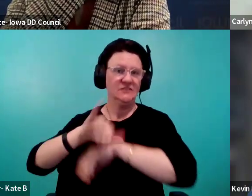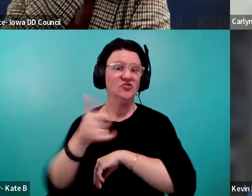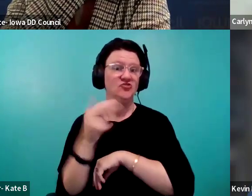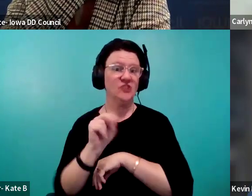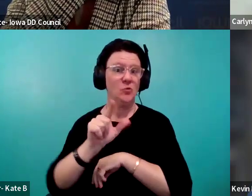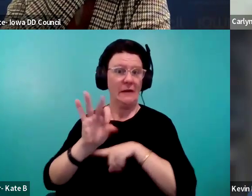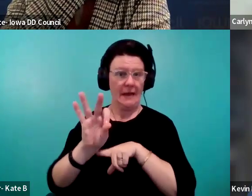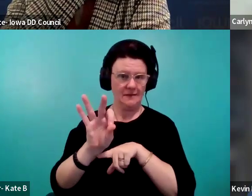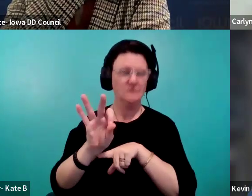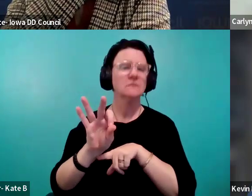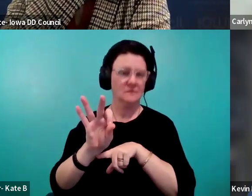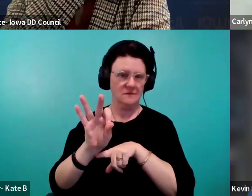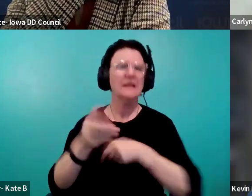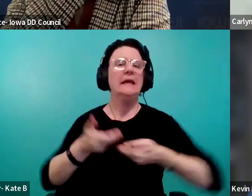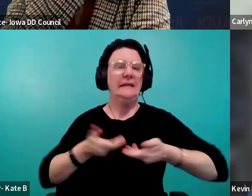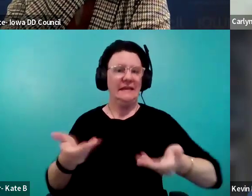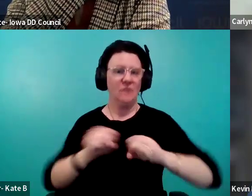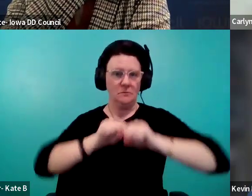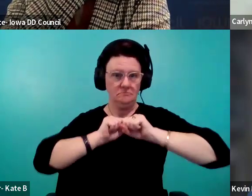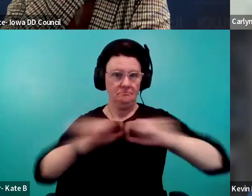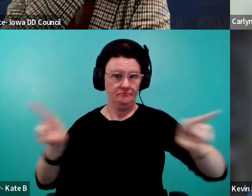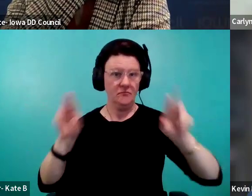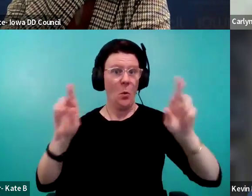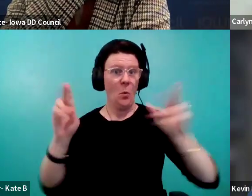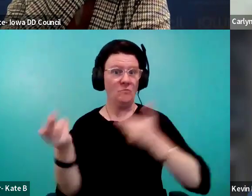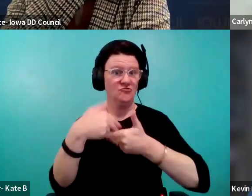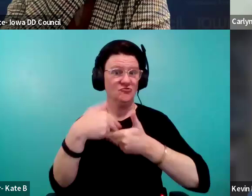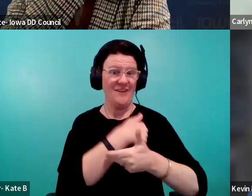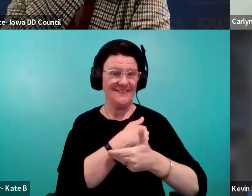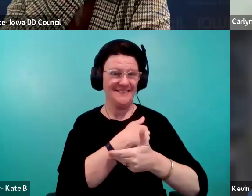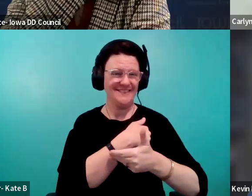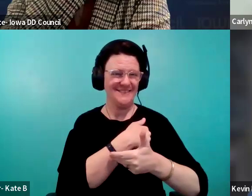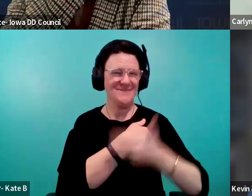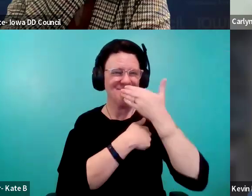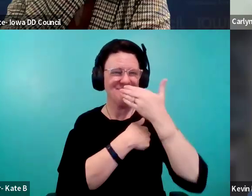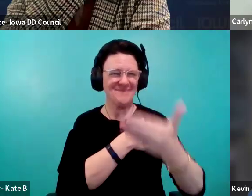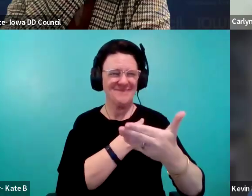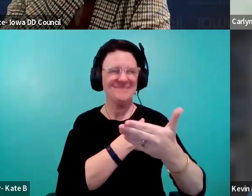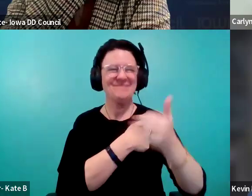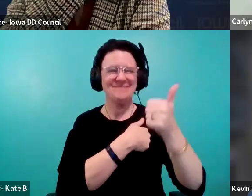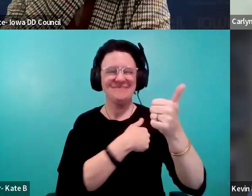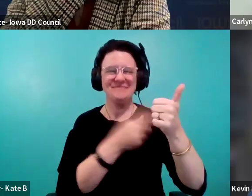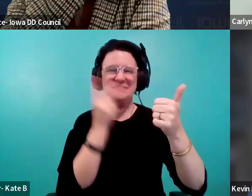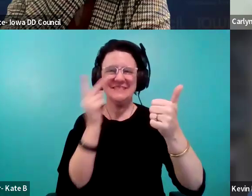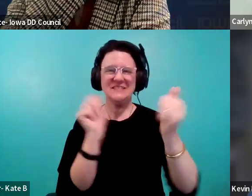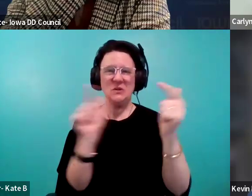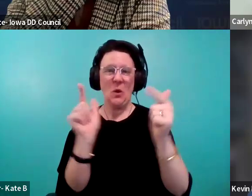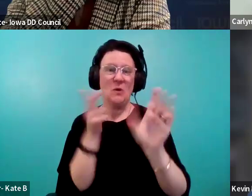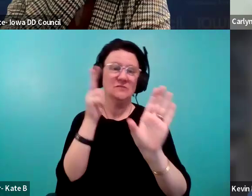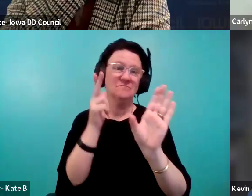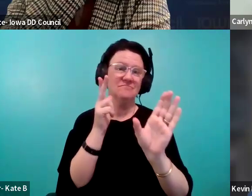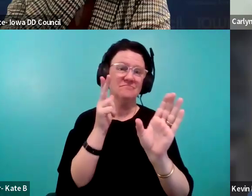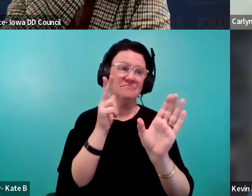January 29th. You'll be getting an invitation. I hope you can join us for all of those events. And you'll be able to also enjoy cookies